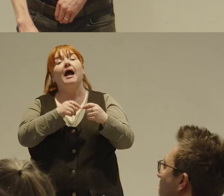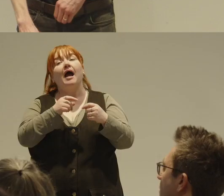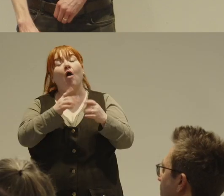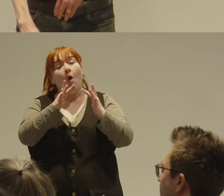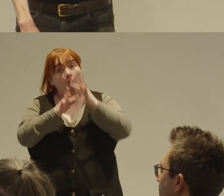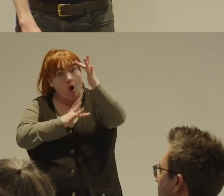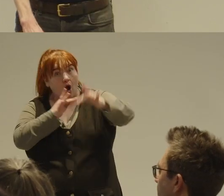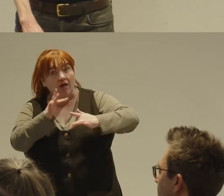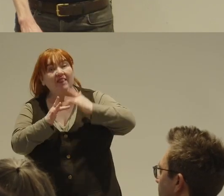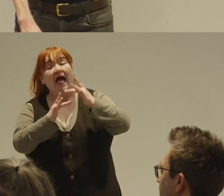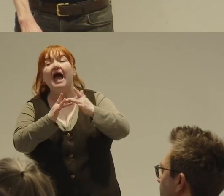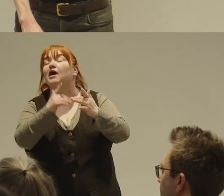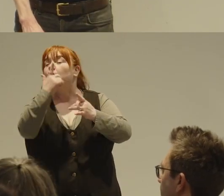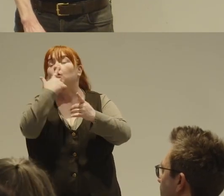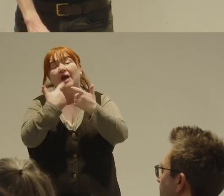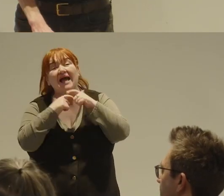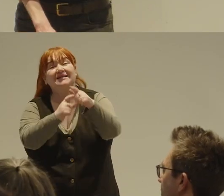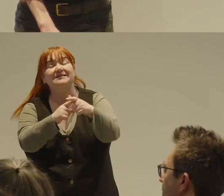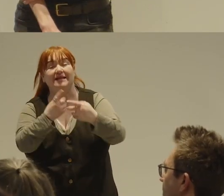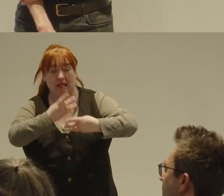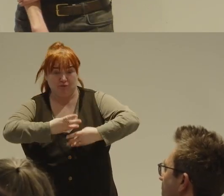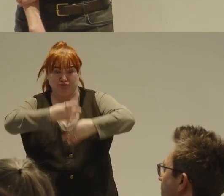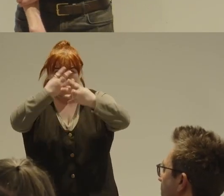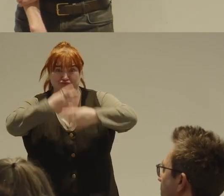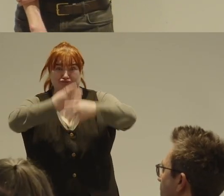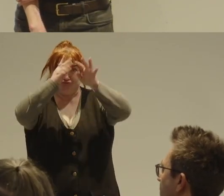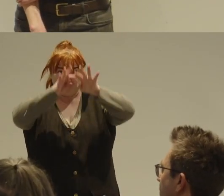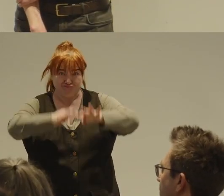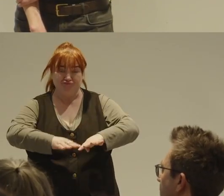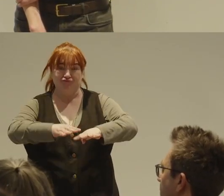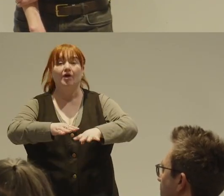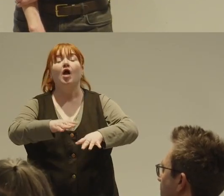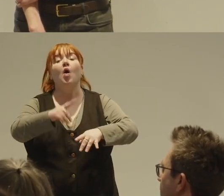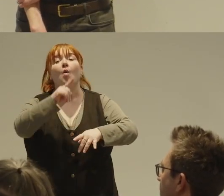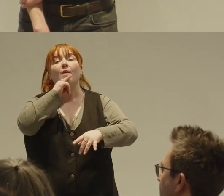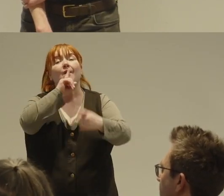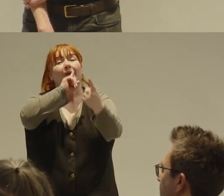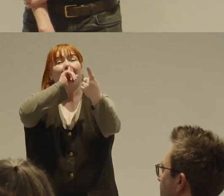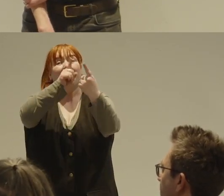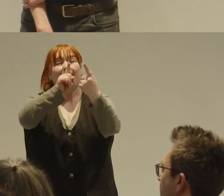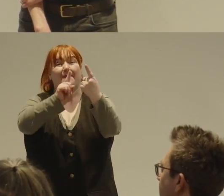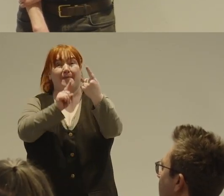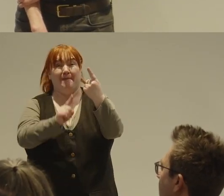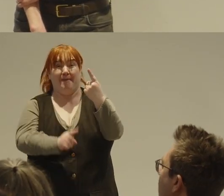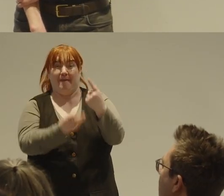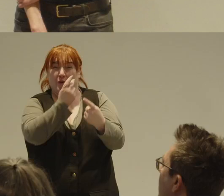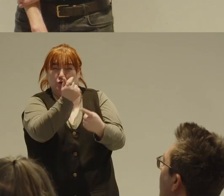comments and we will get back to you and answer your questions as soon as possible.